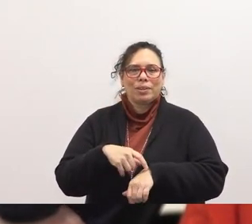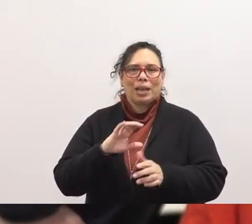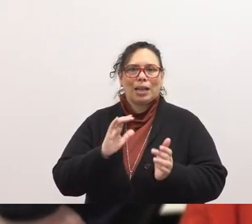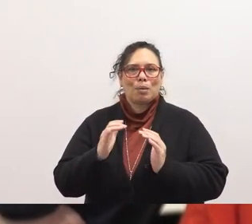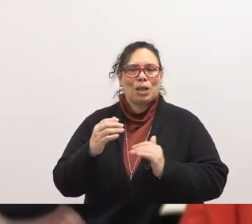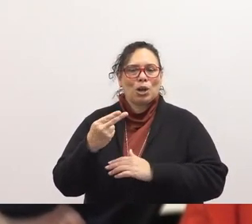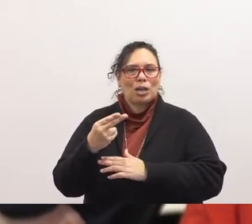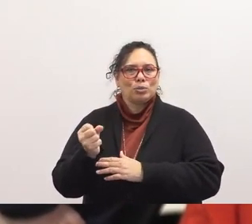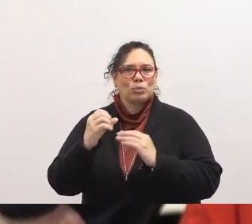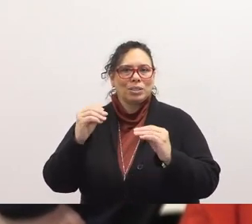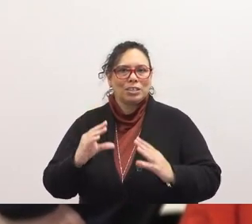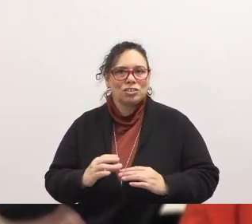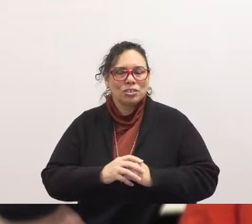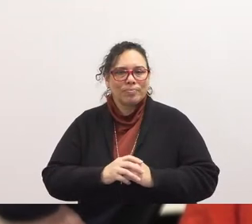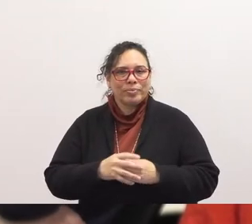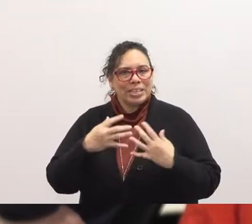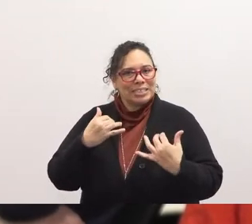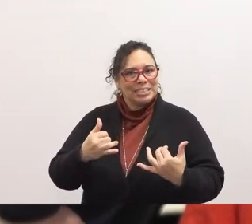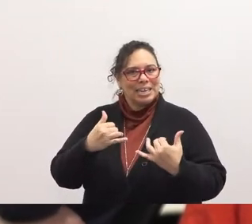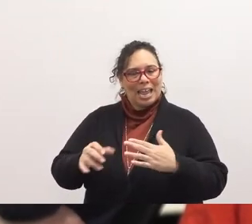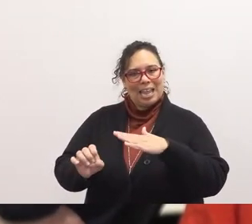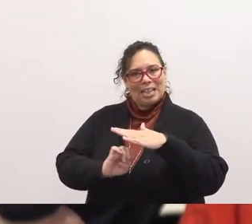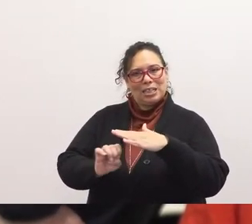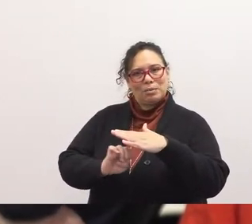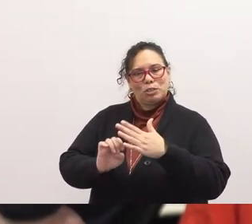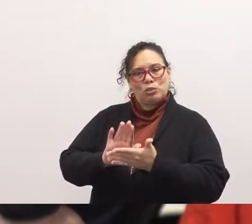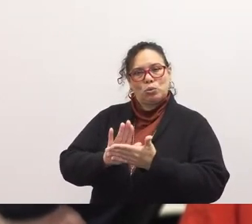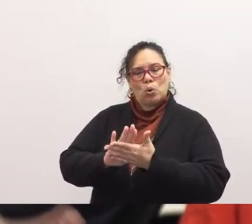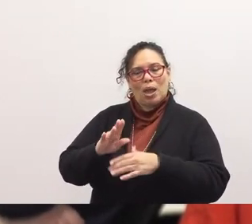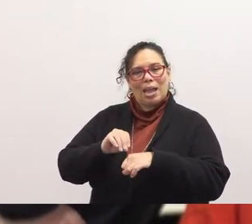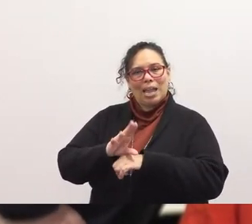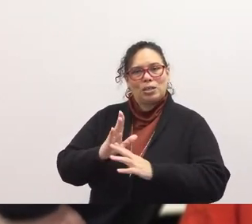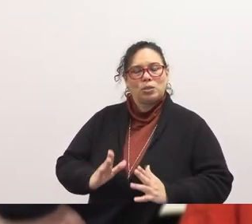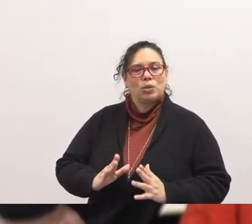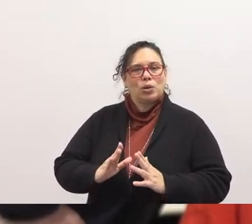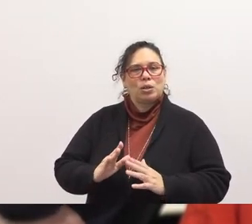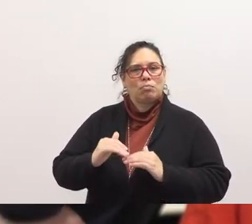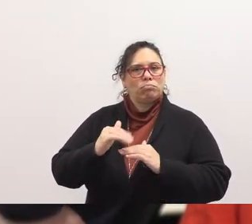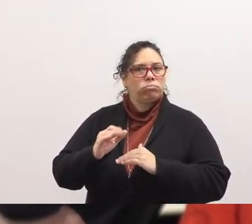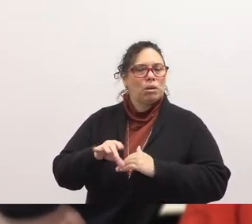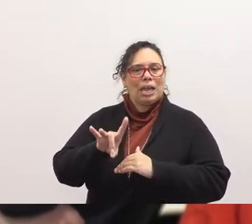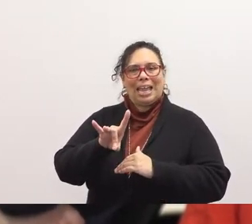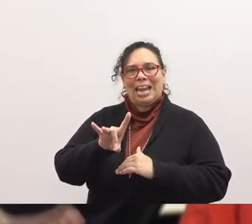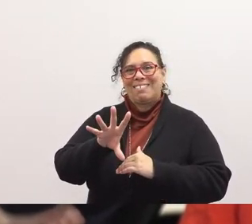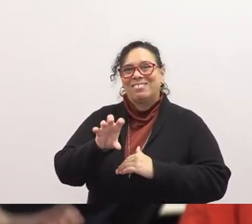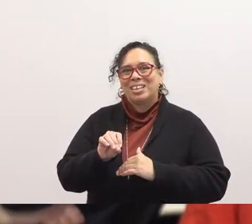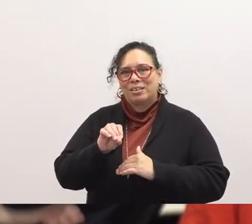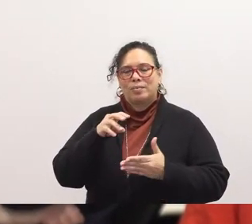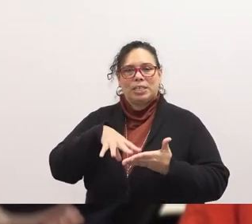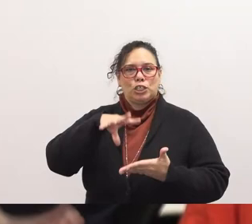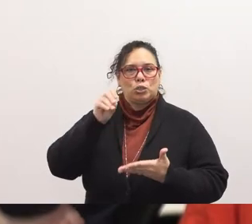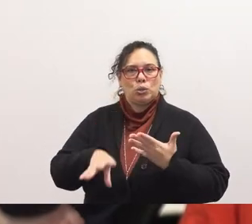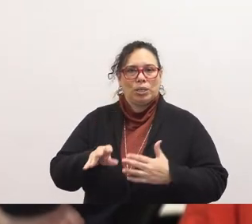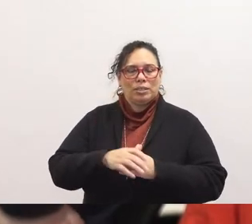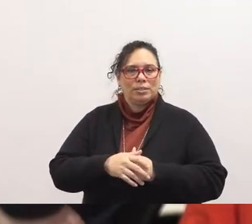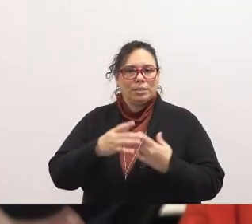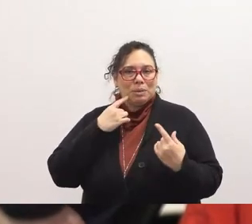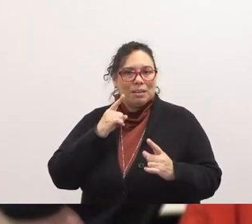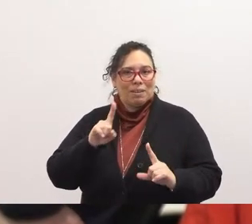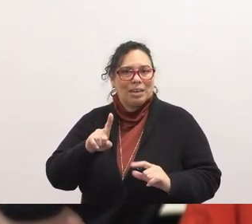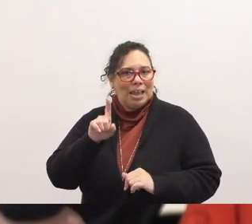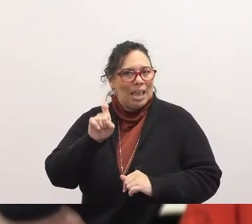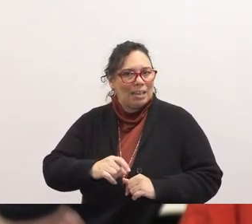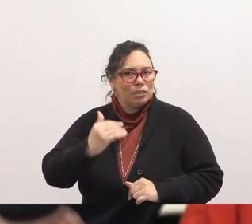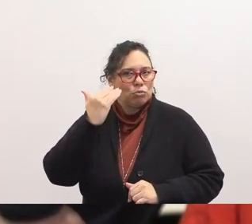school teacher. Today, I'm an elementary school counselor at a school with a population of over 850 students. To be effective, I have to